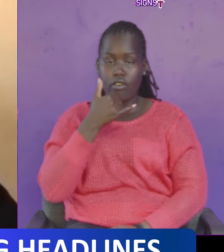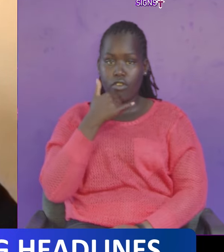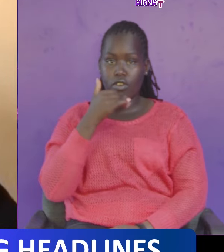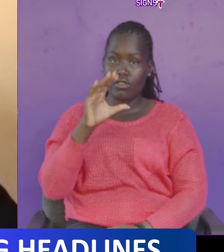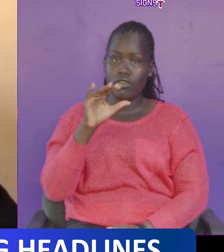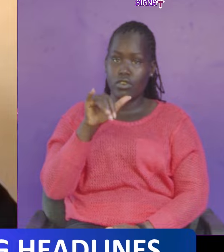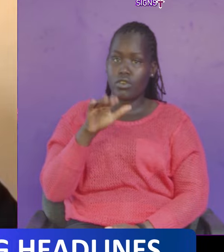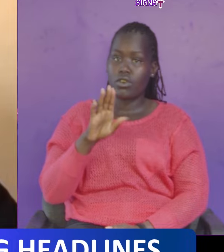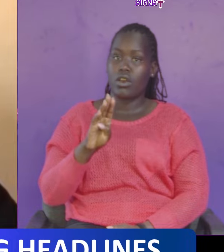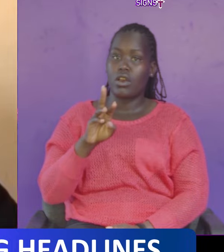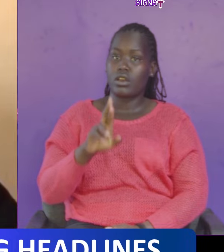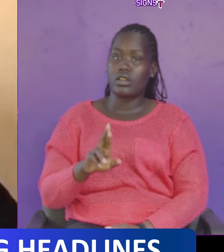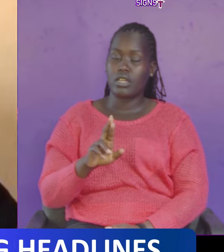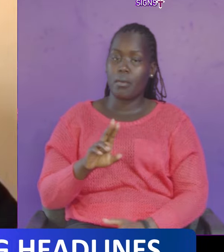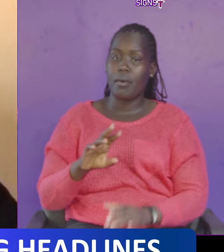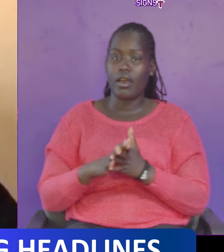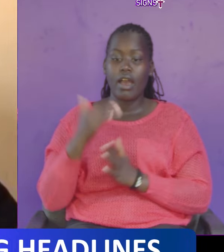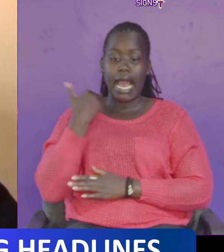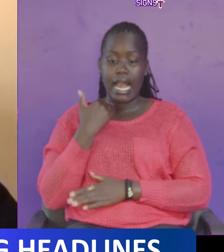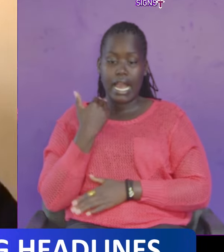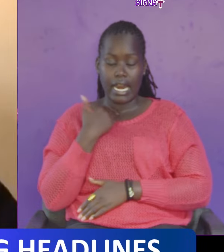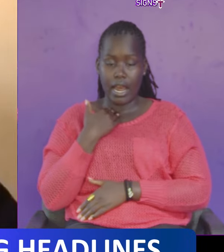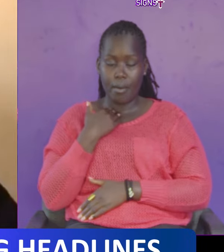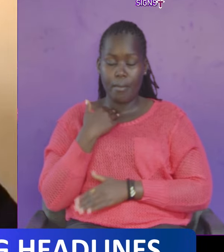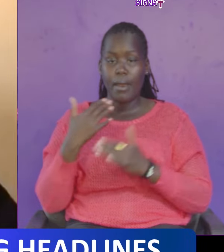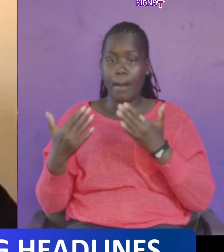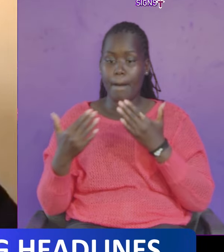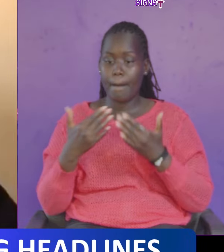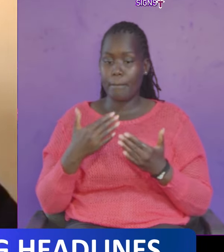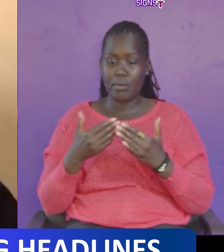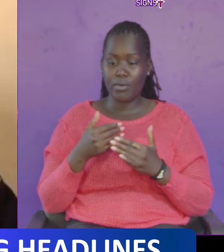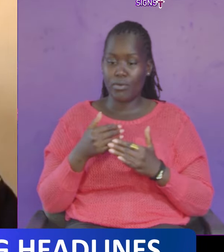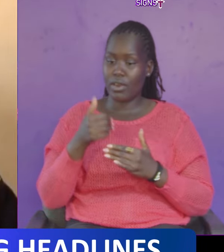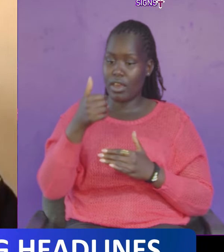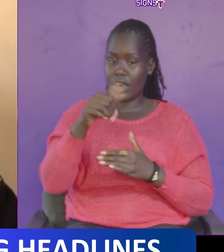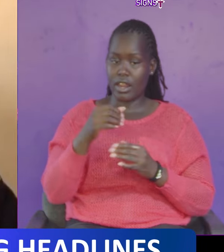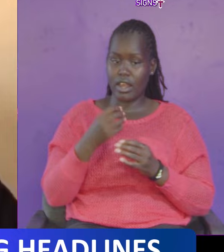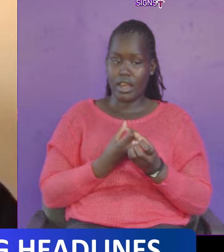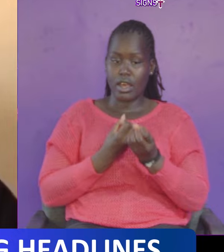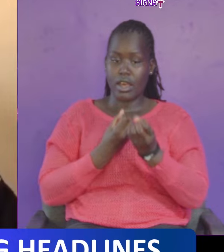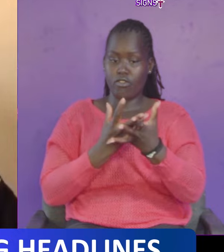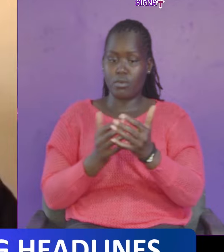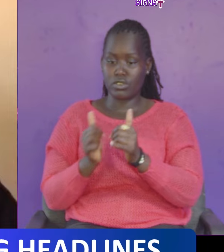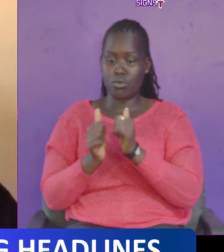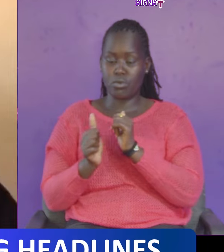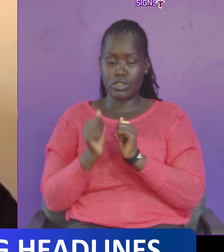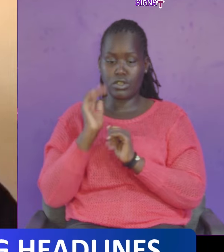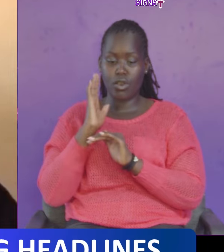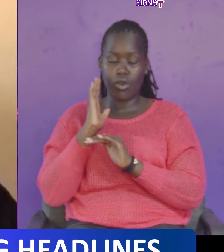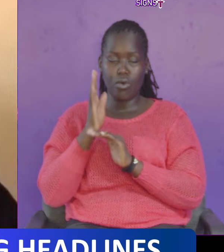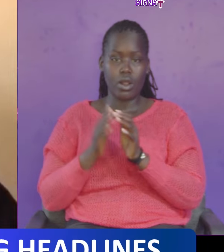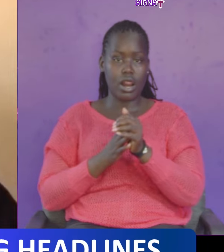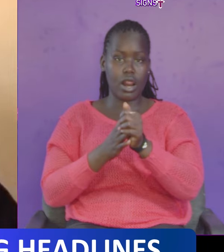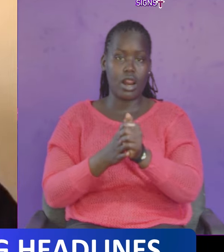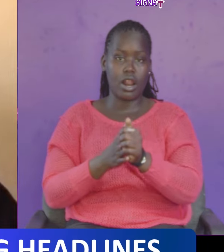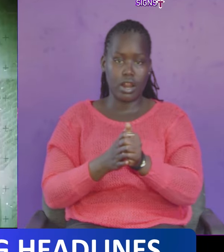for exploitations. Perhaps there could be any information that could lead us to